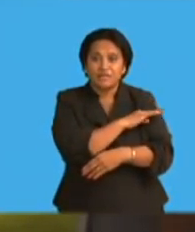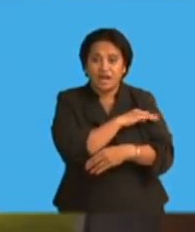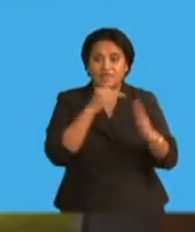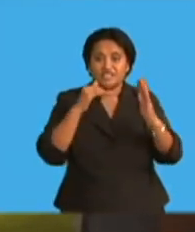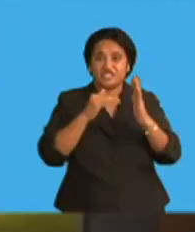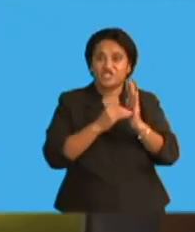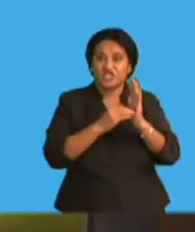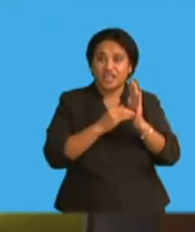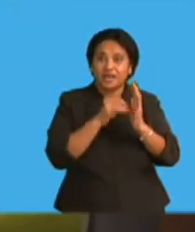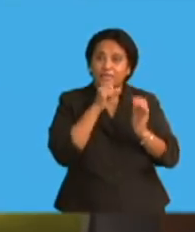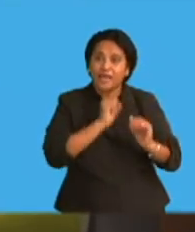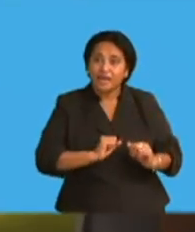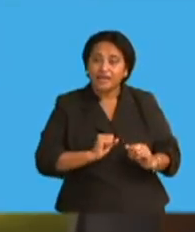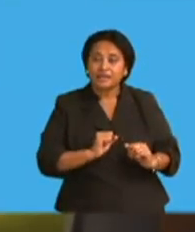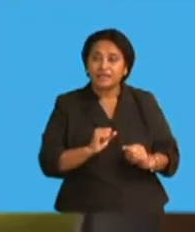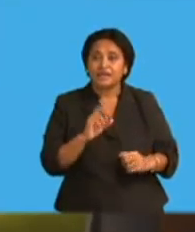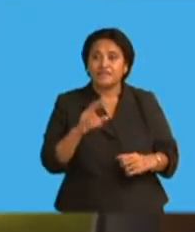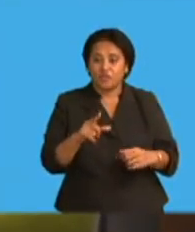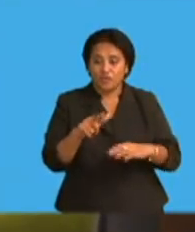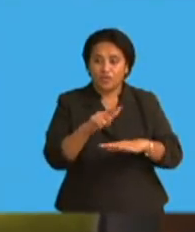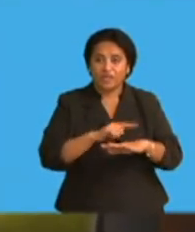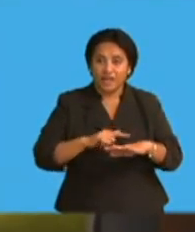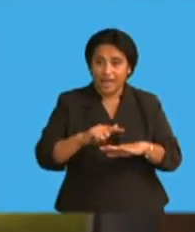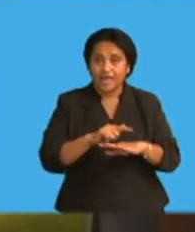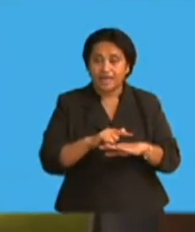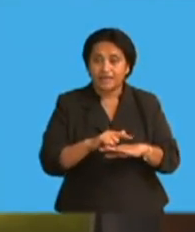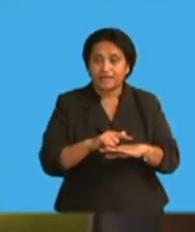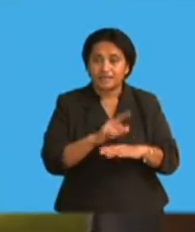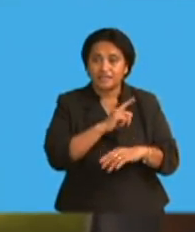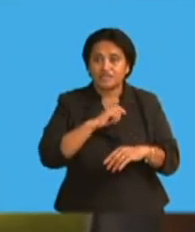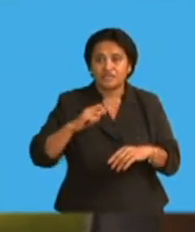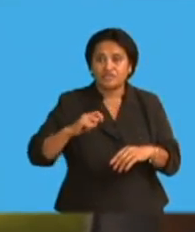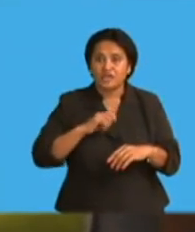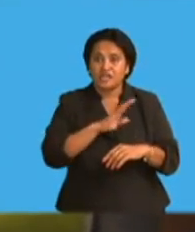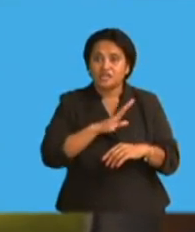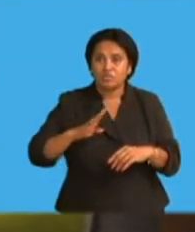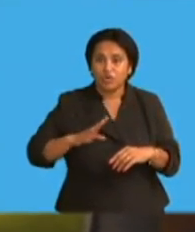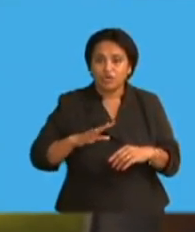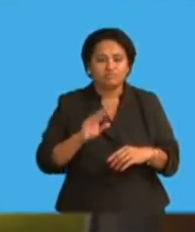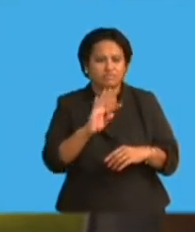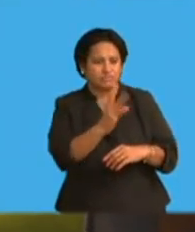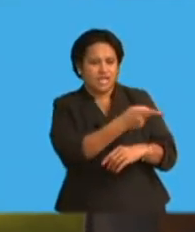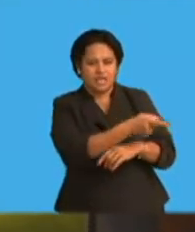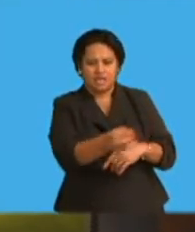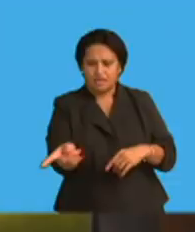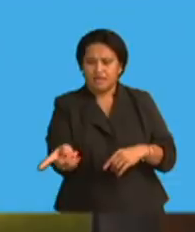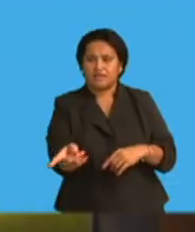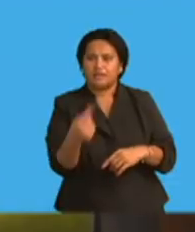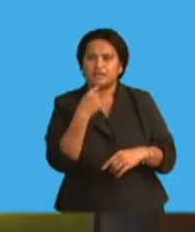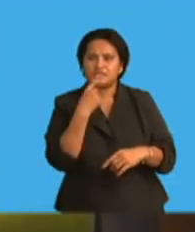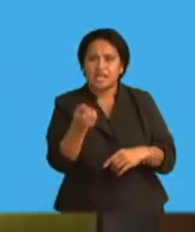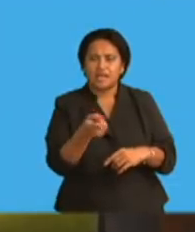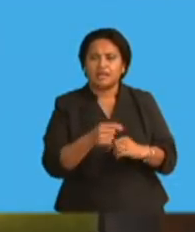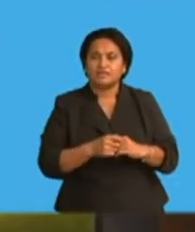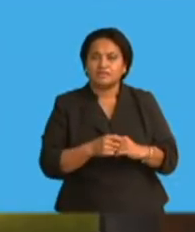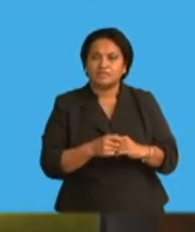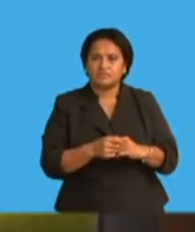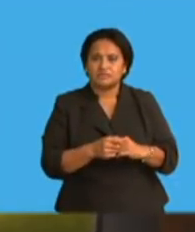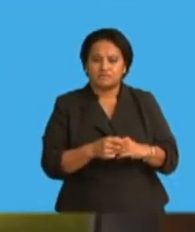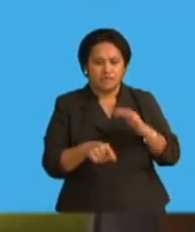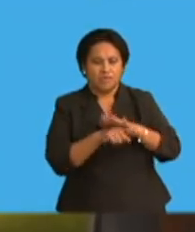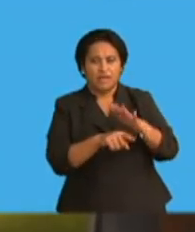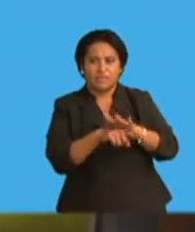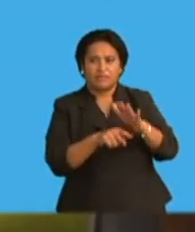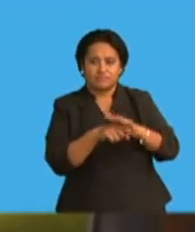chairman, is that because of his appointment as chairman, therefore TLTB has become politicized. But chairmans of TLTB have always been